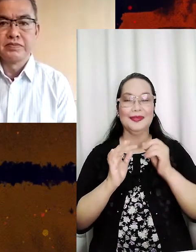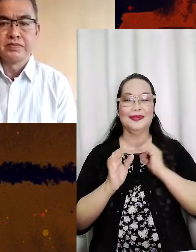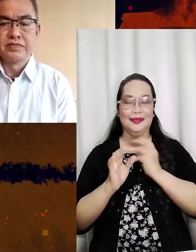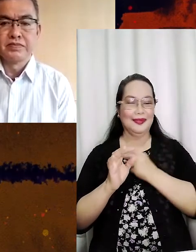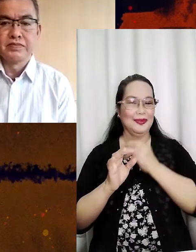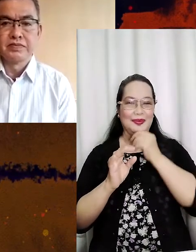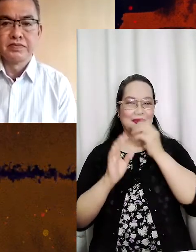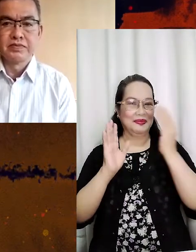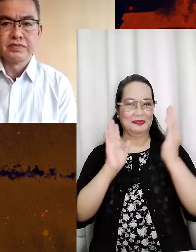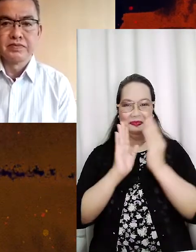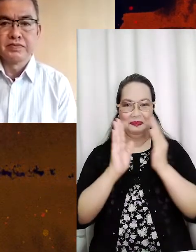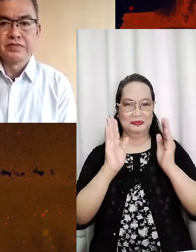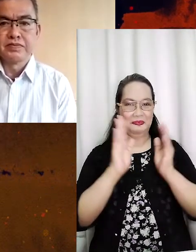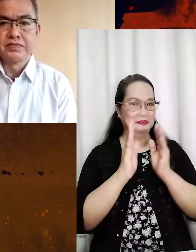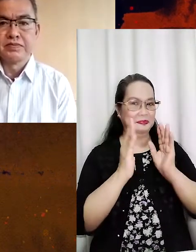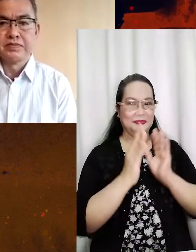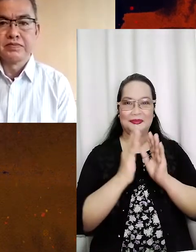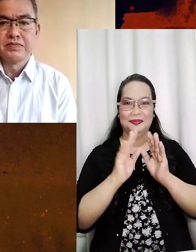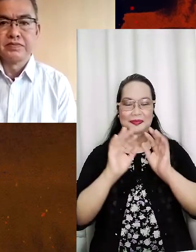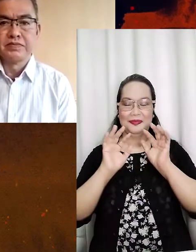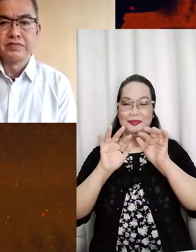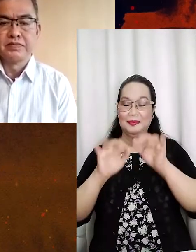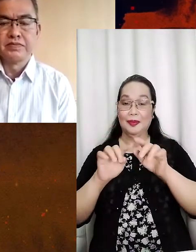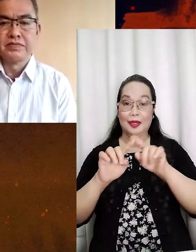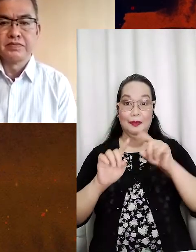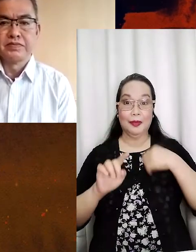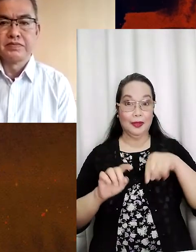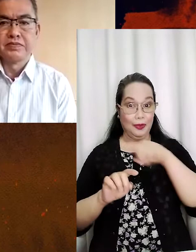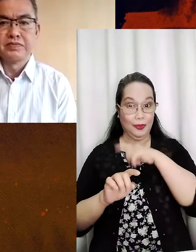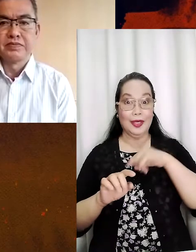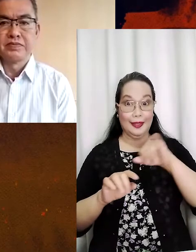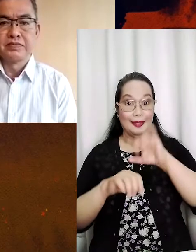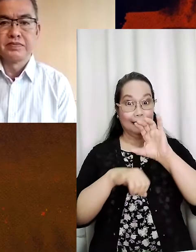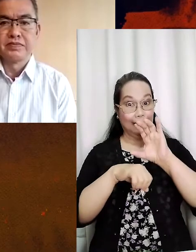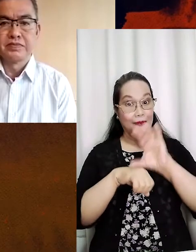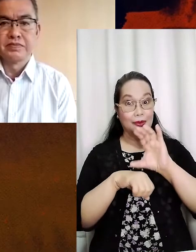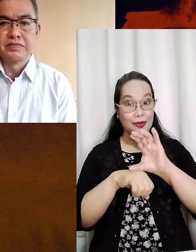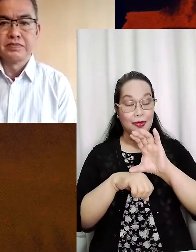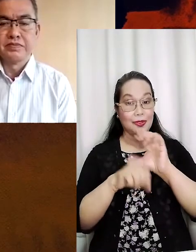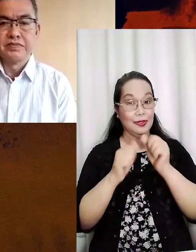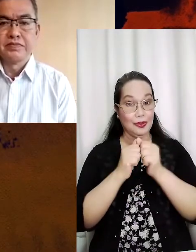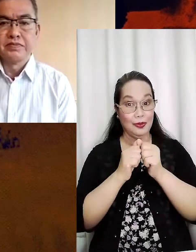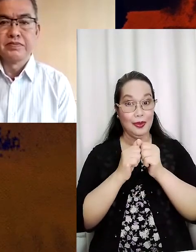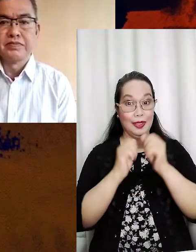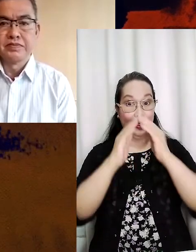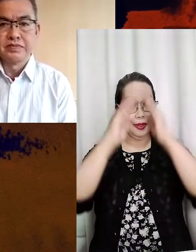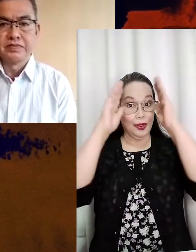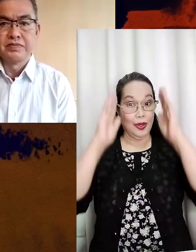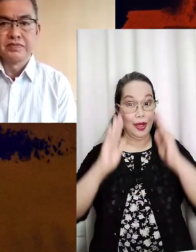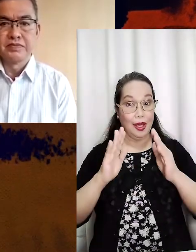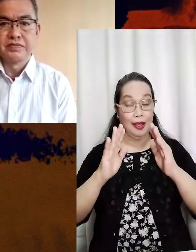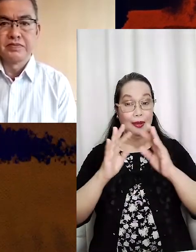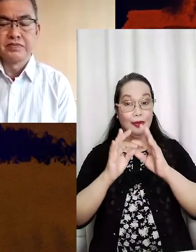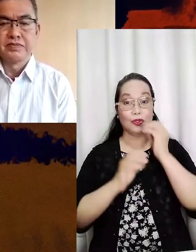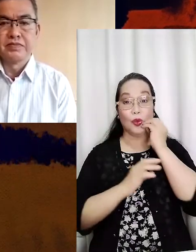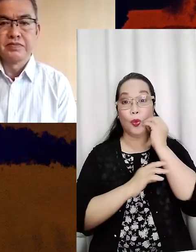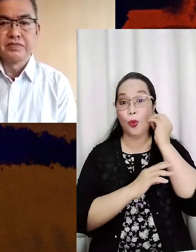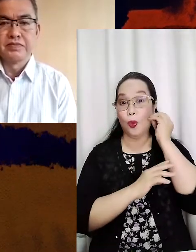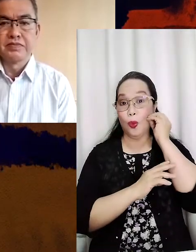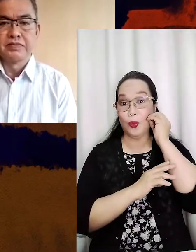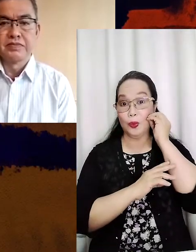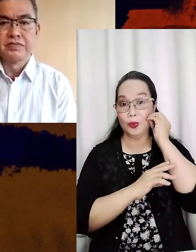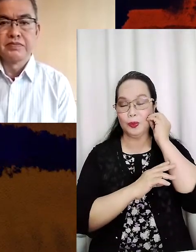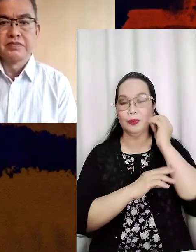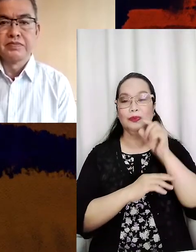not meeting with each other physically. However, we are also a church with our household. At home,